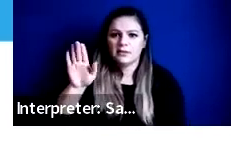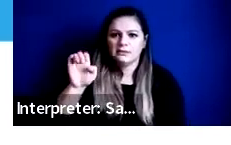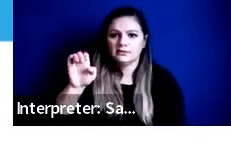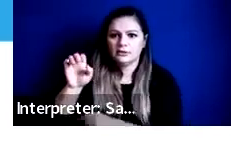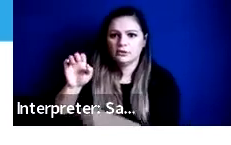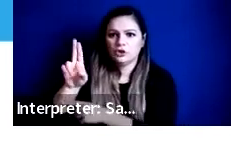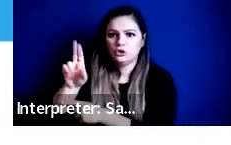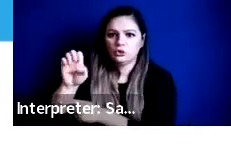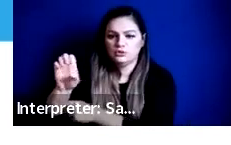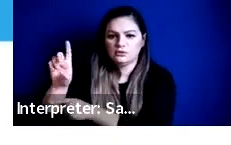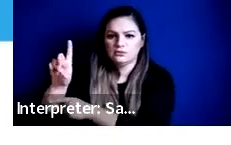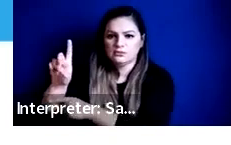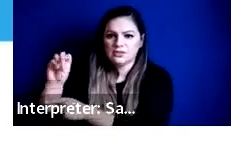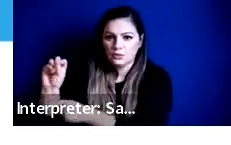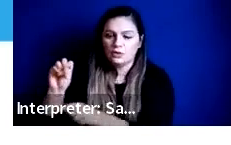illness.